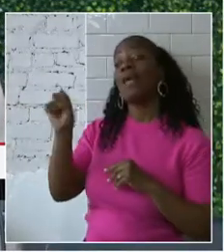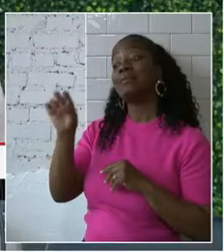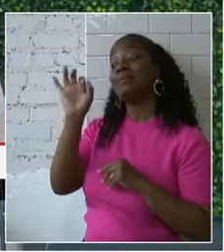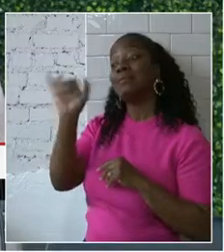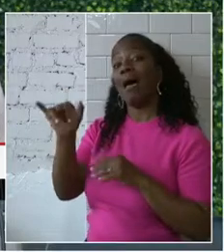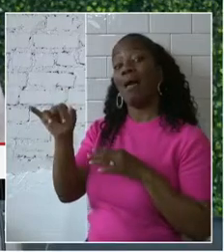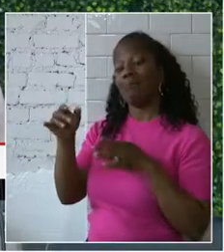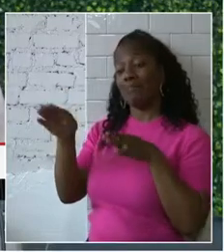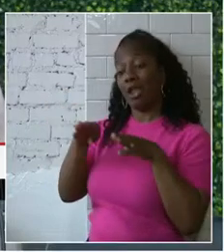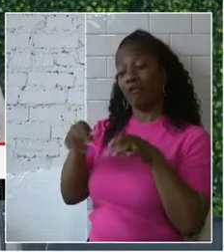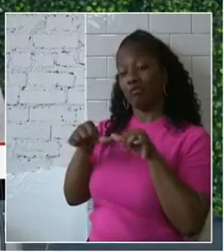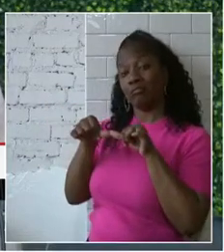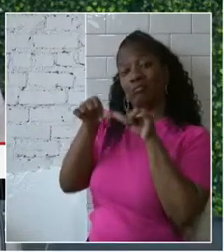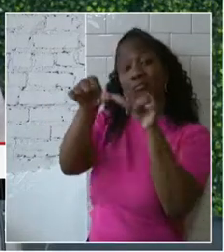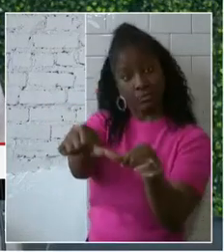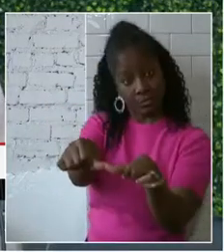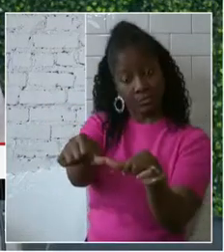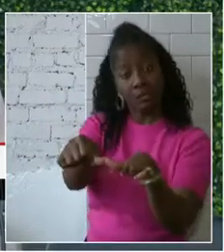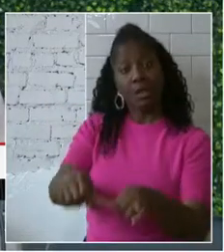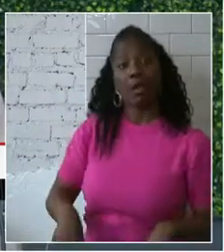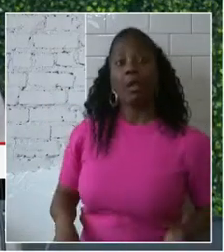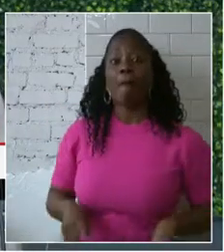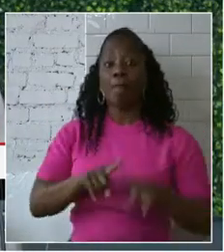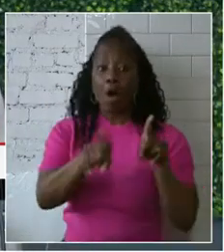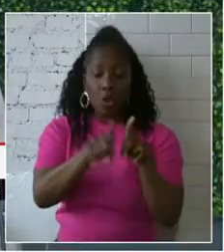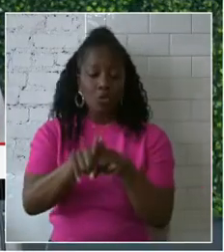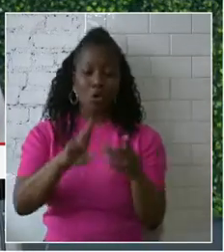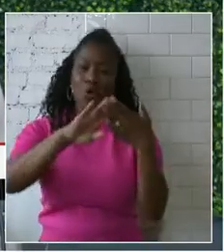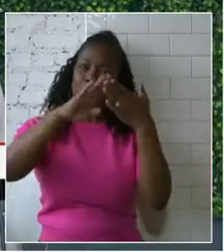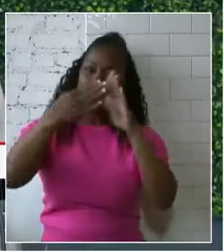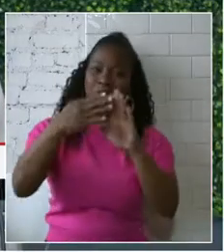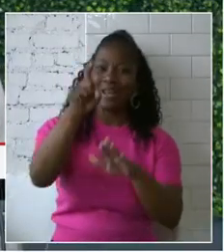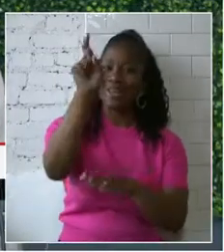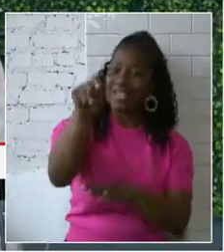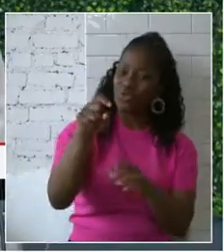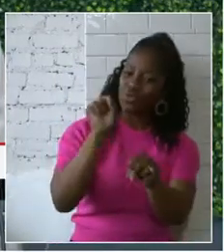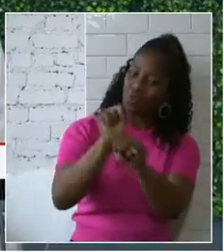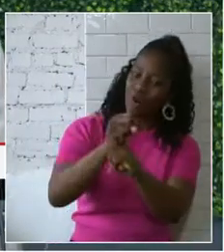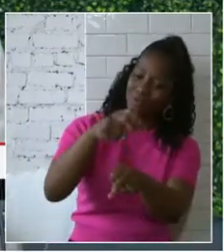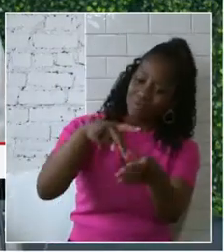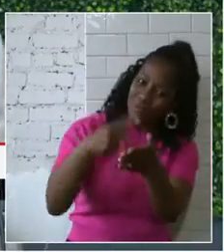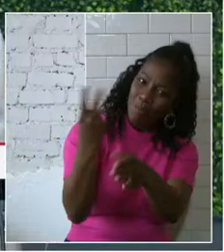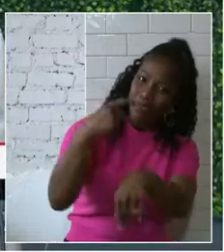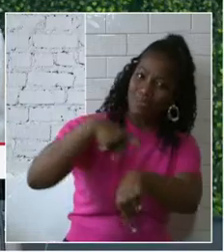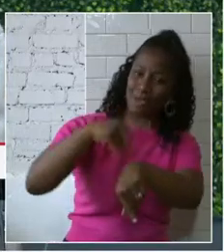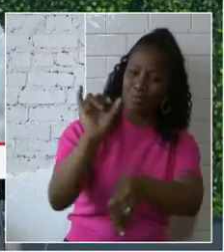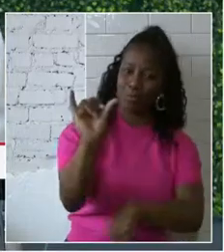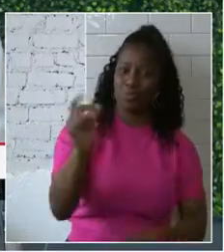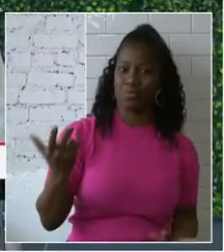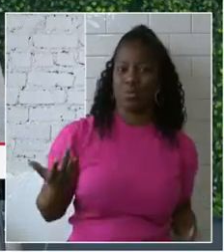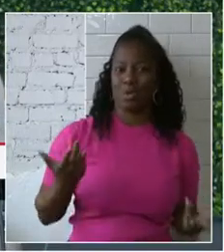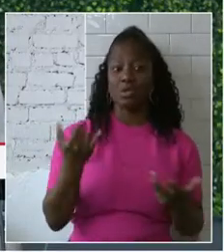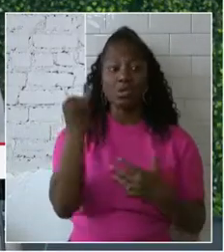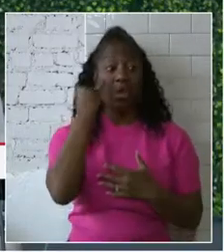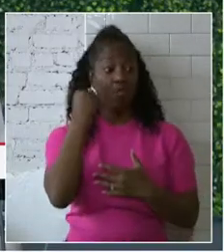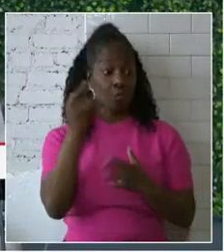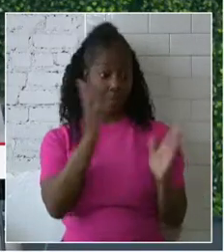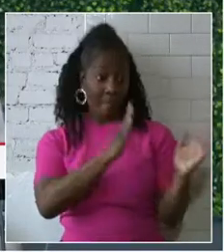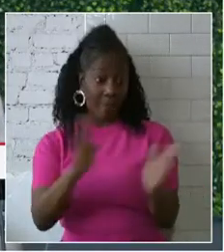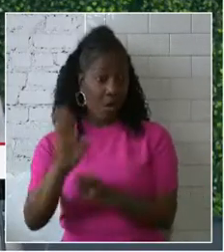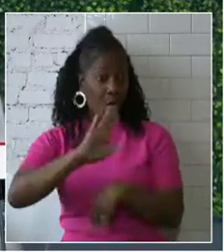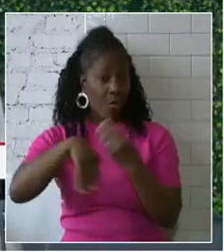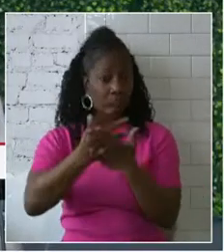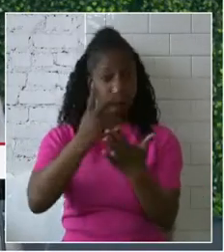there's a lot. But we also need communities working double time. So as we are preparing all of